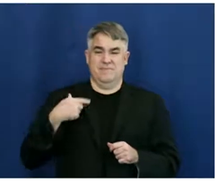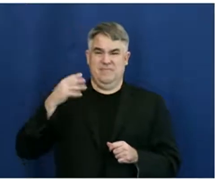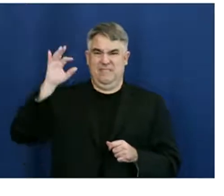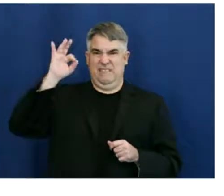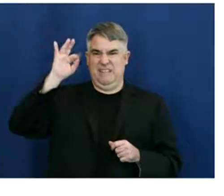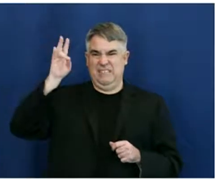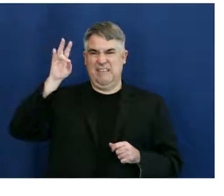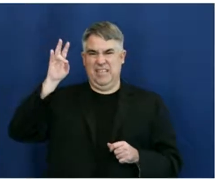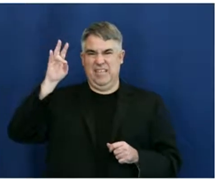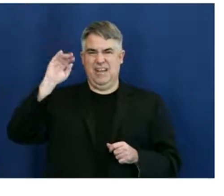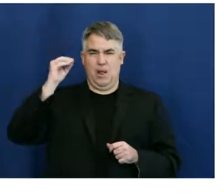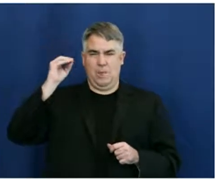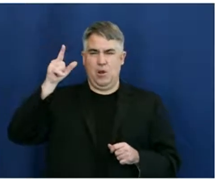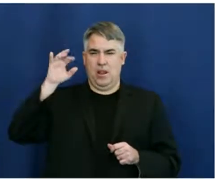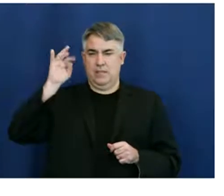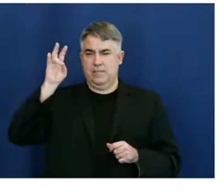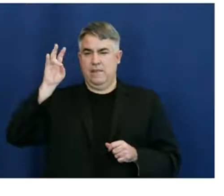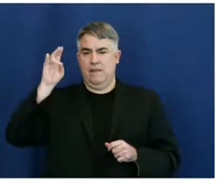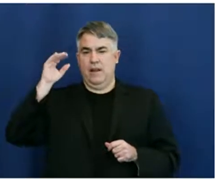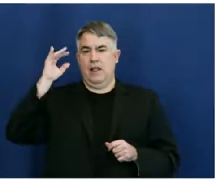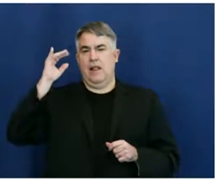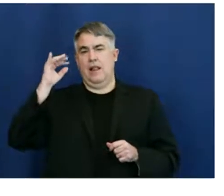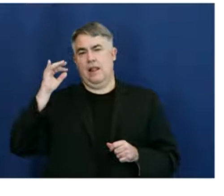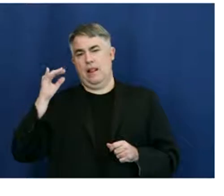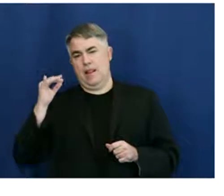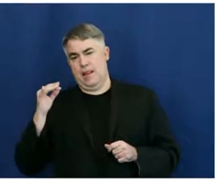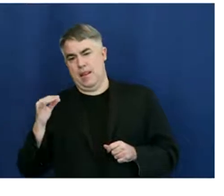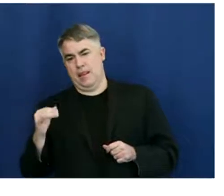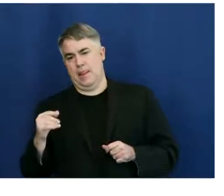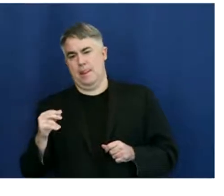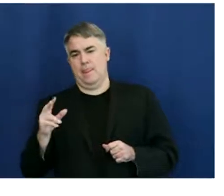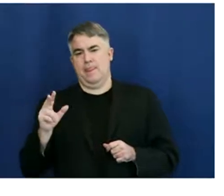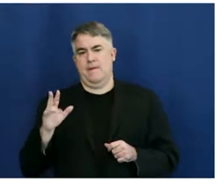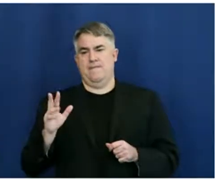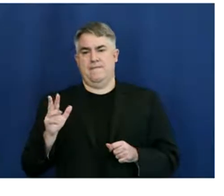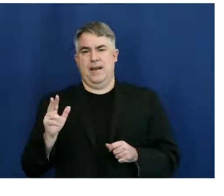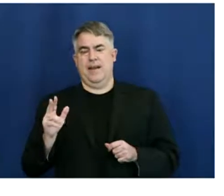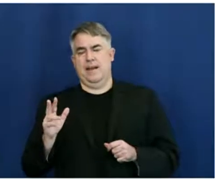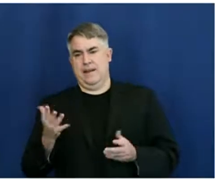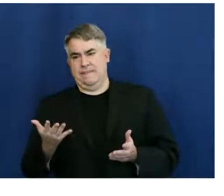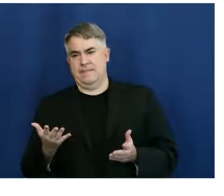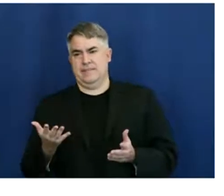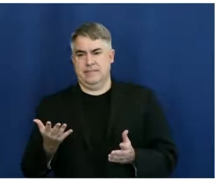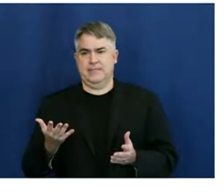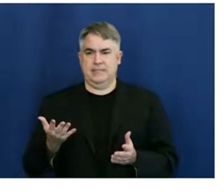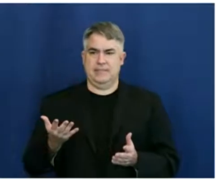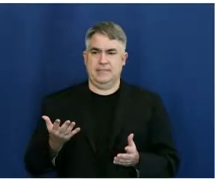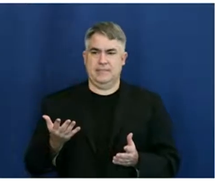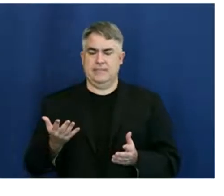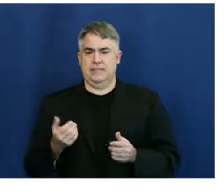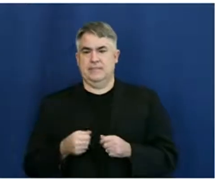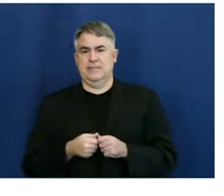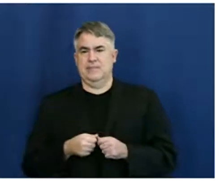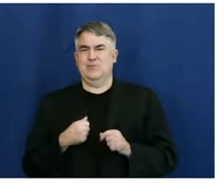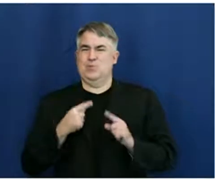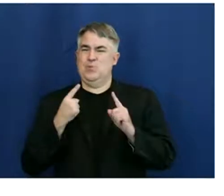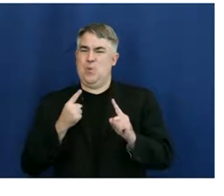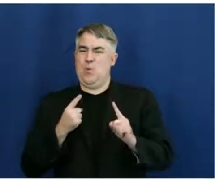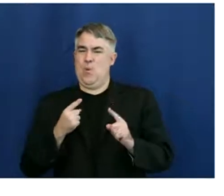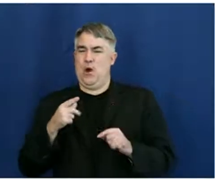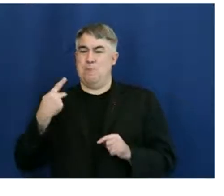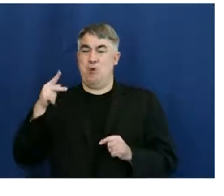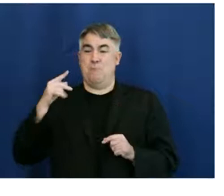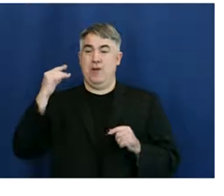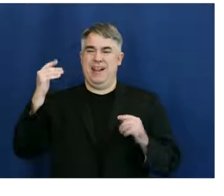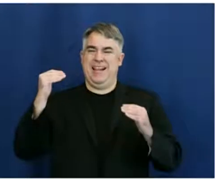now cut that by 2/3 down to 35. But we need San Diegans to help us. We need San Diegans to continue to take action